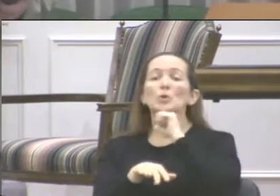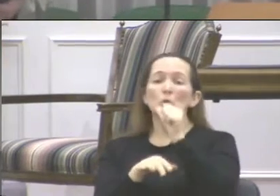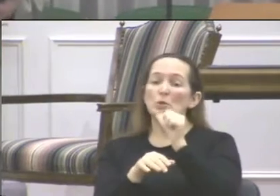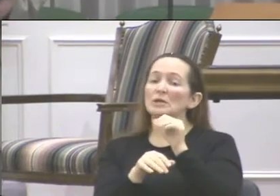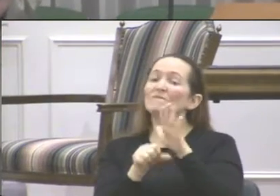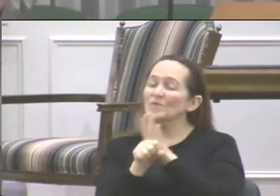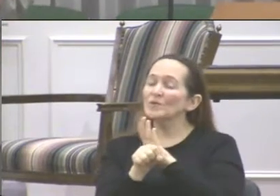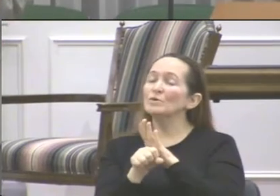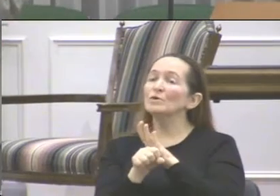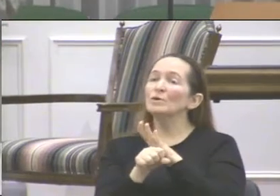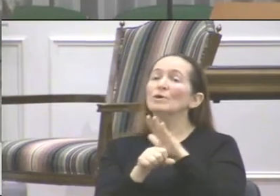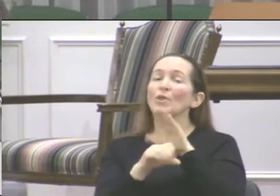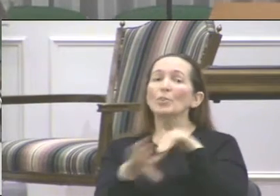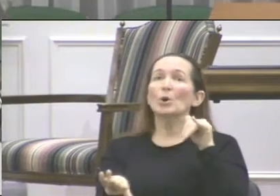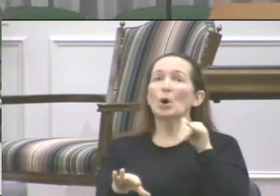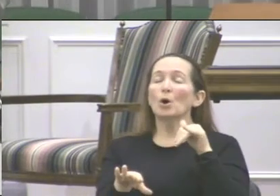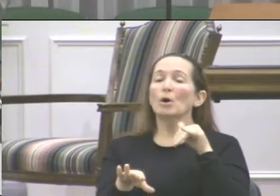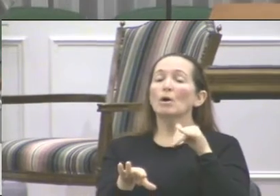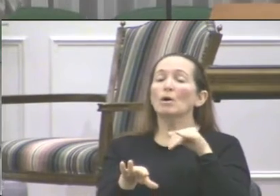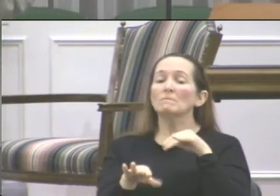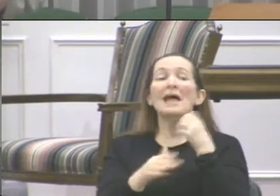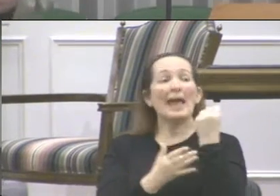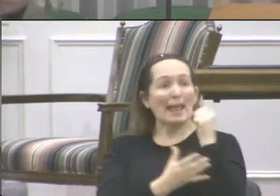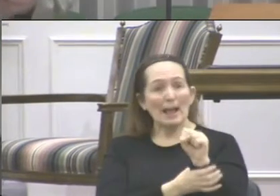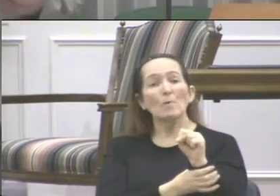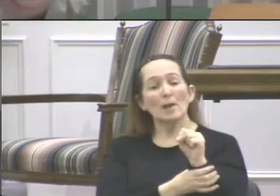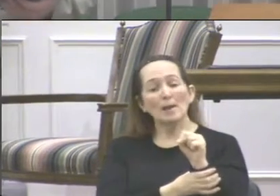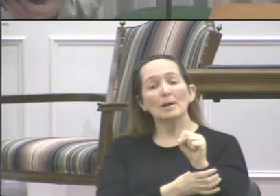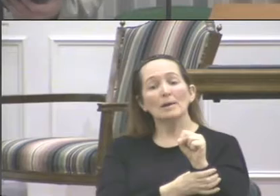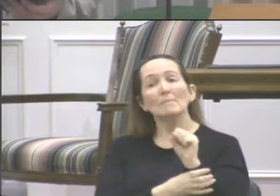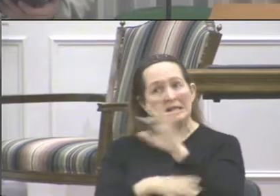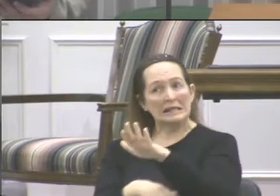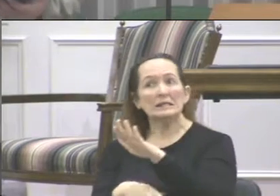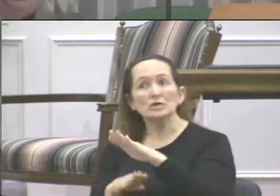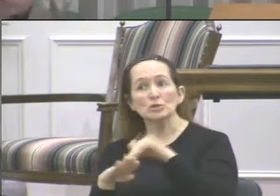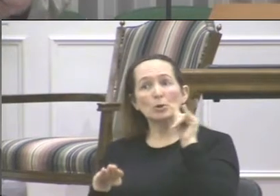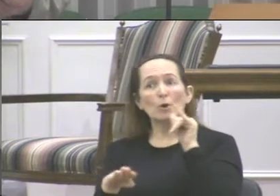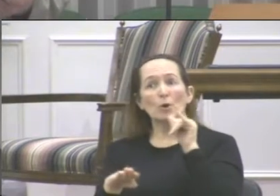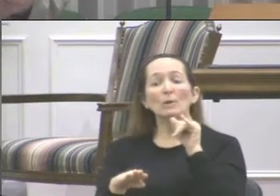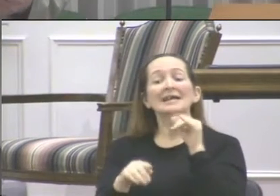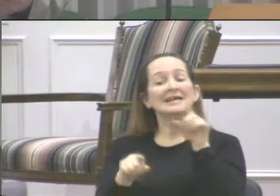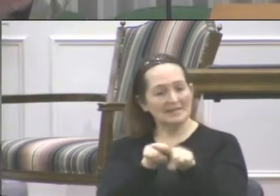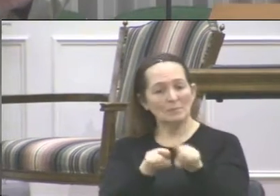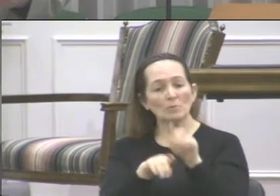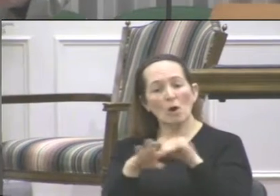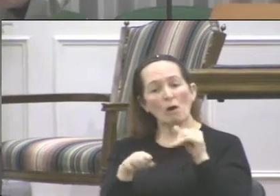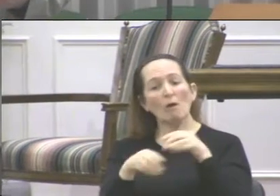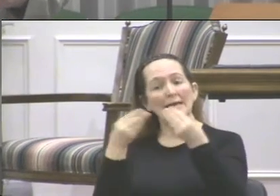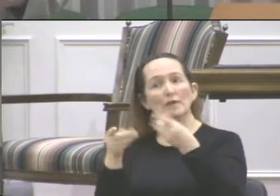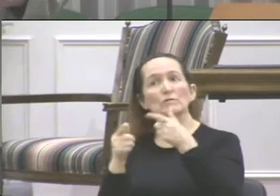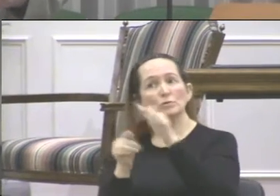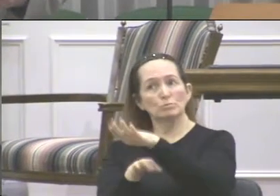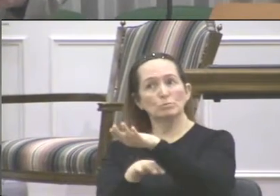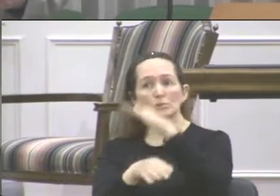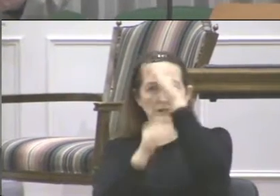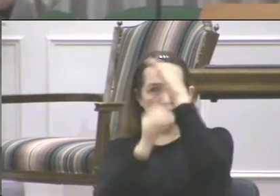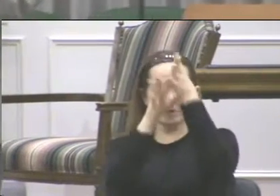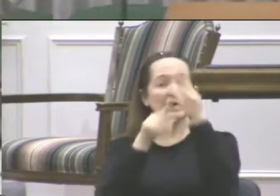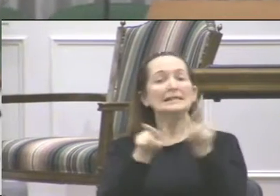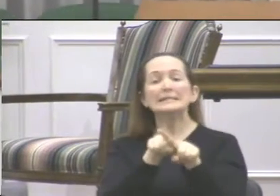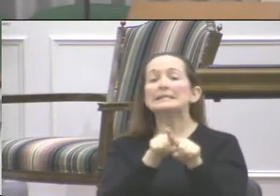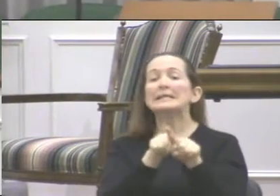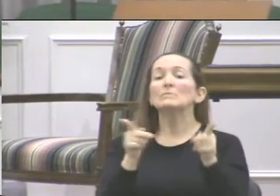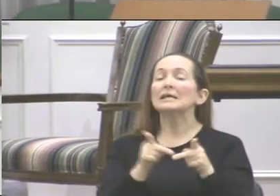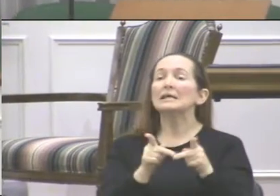Abraham did. It was now Abraham's call, the same call given to his father, the same place with the